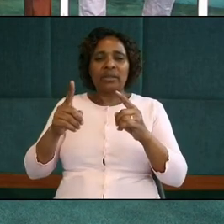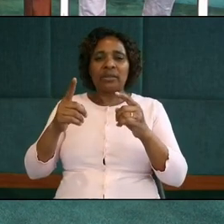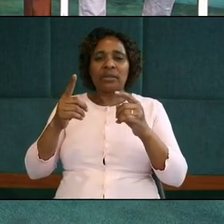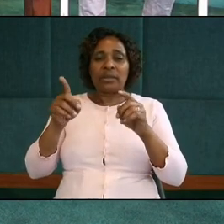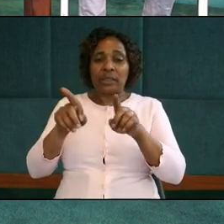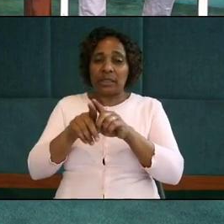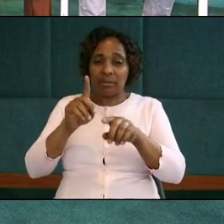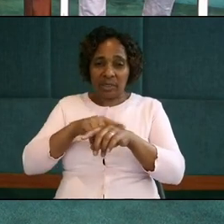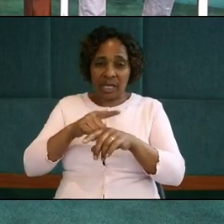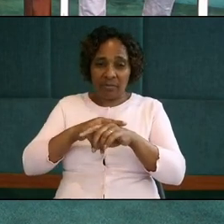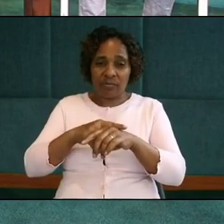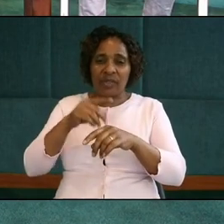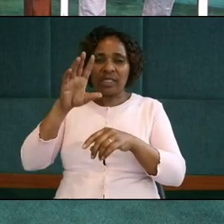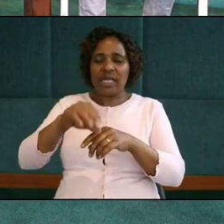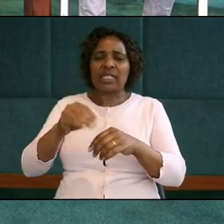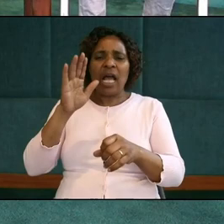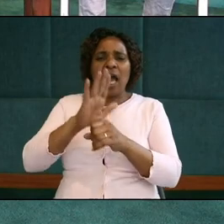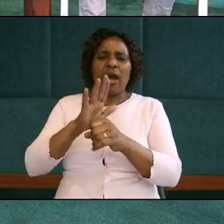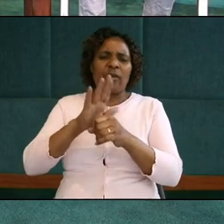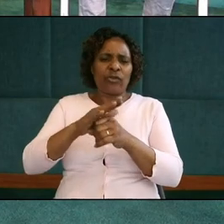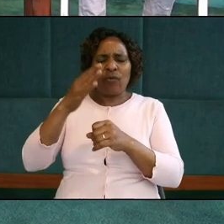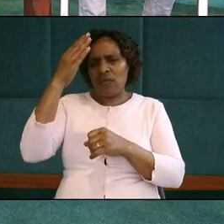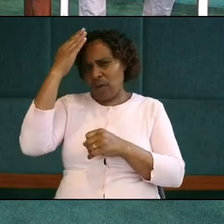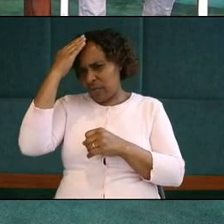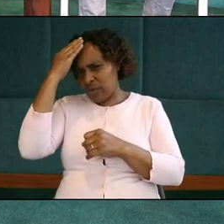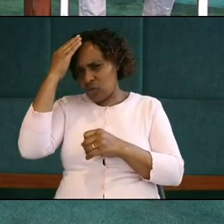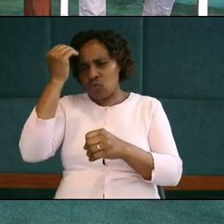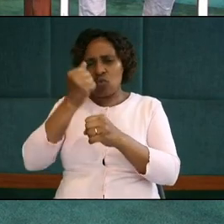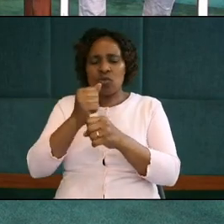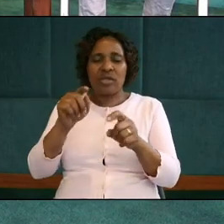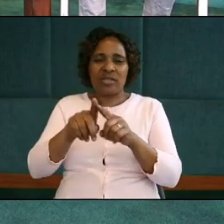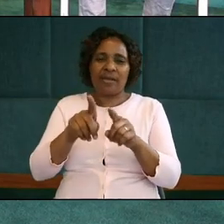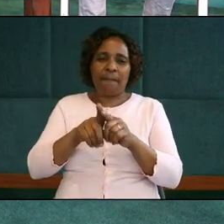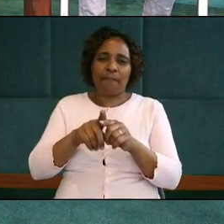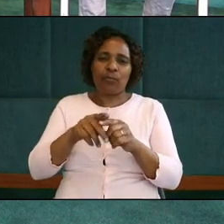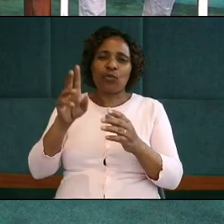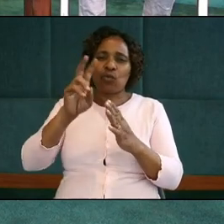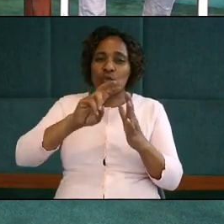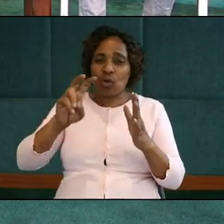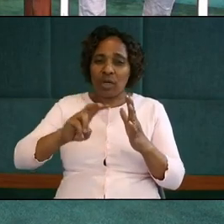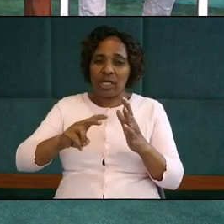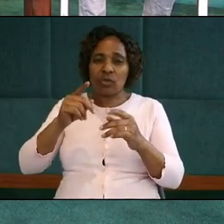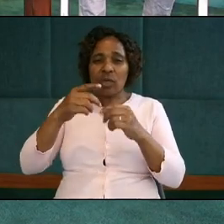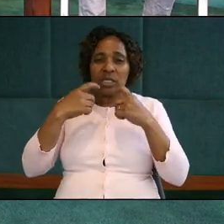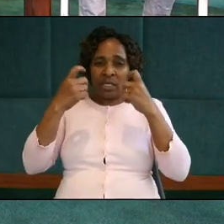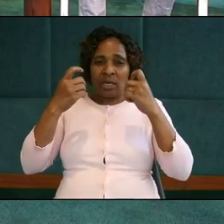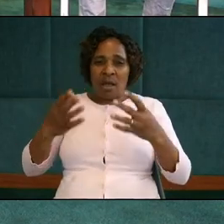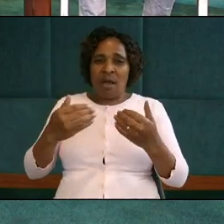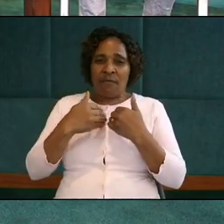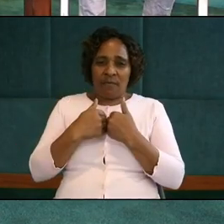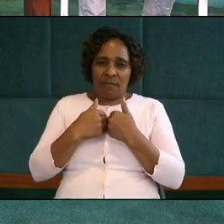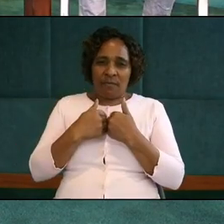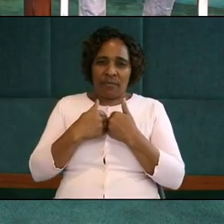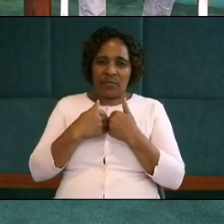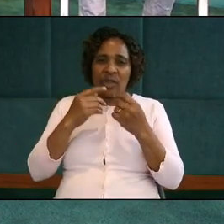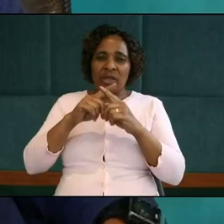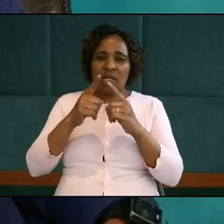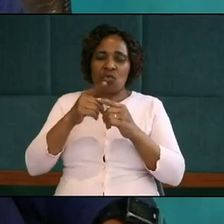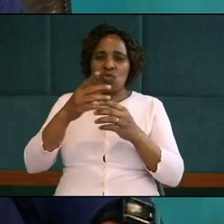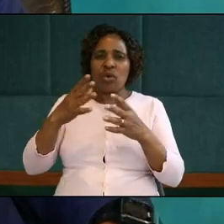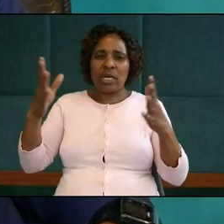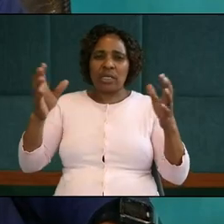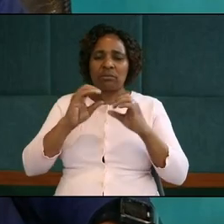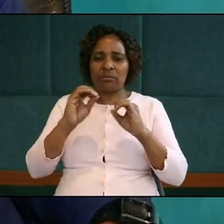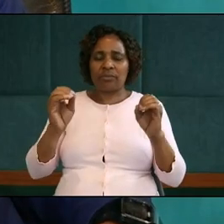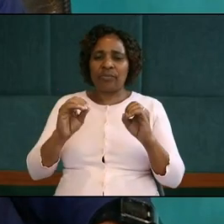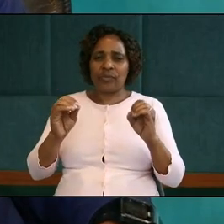rightly say, it also takes a lot of humility to do the same, you know, to recognize that, you know, you're a sinner, you know, and that you're not that great,